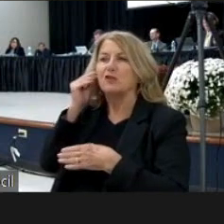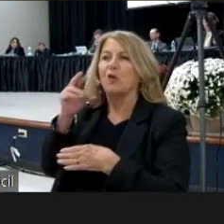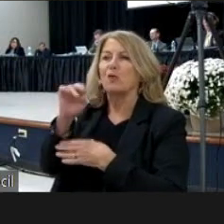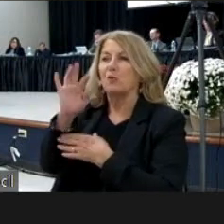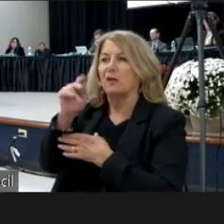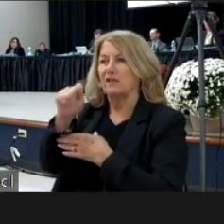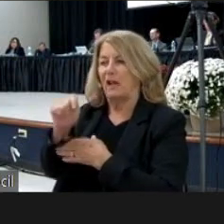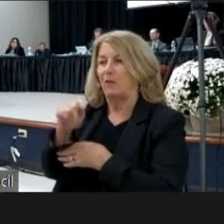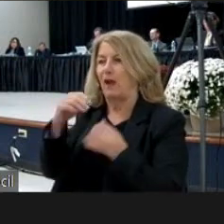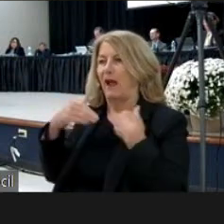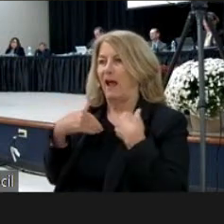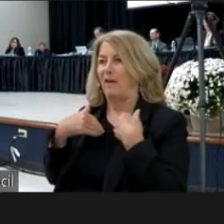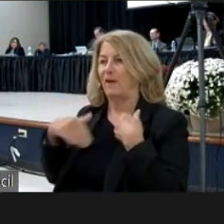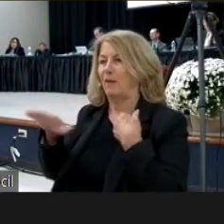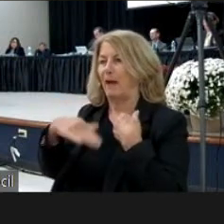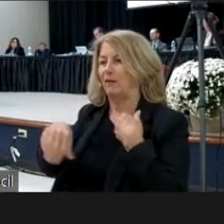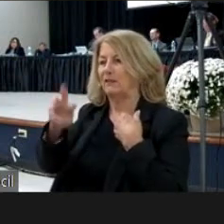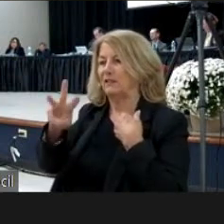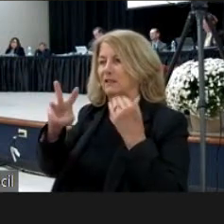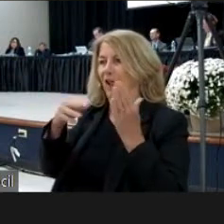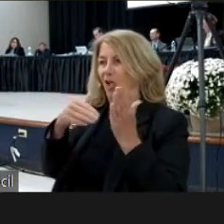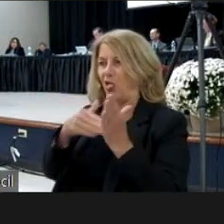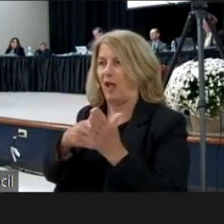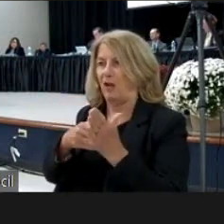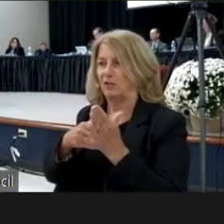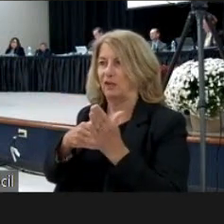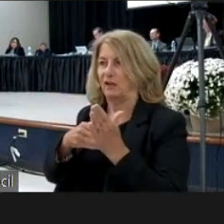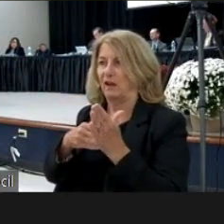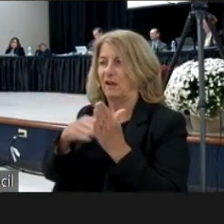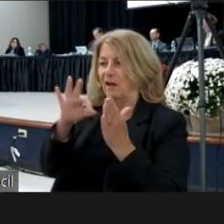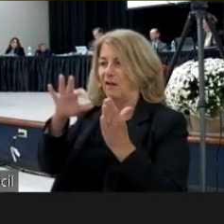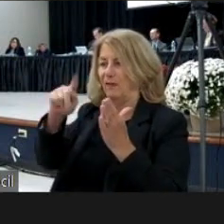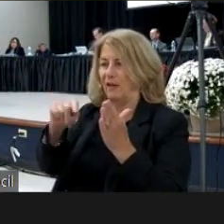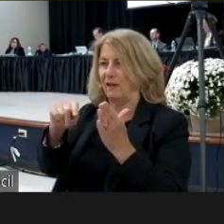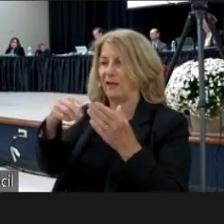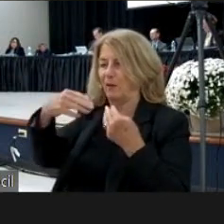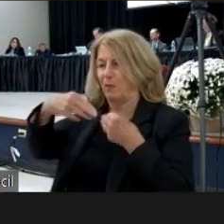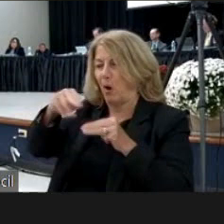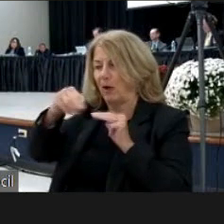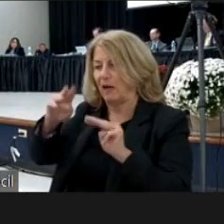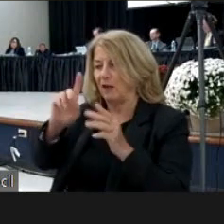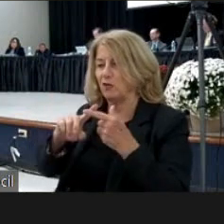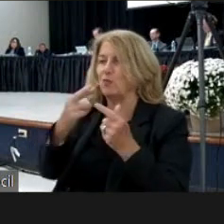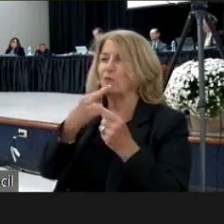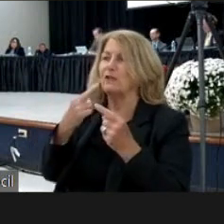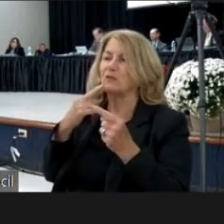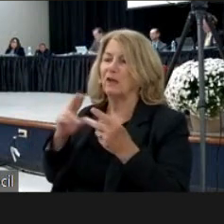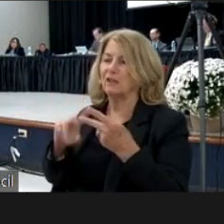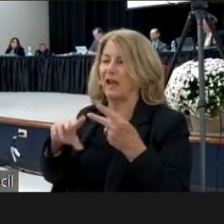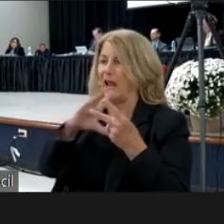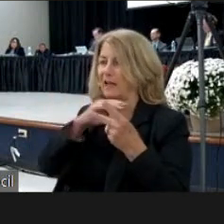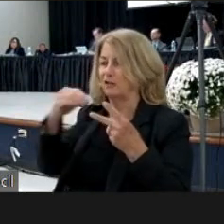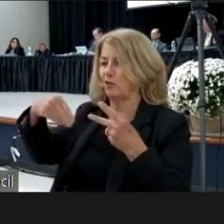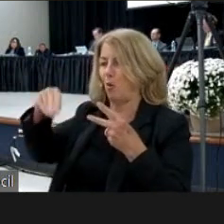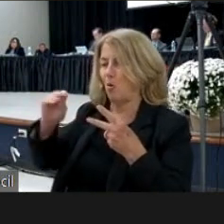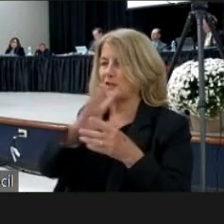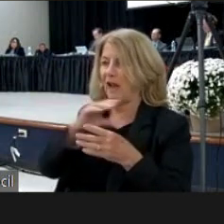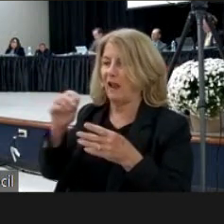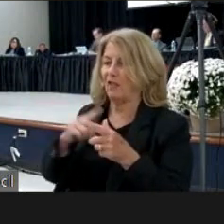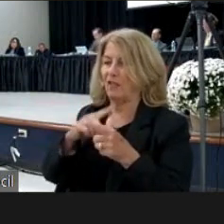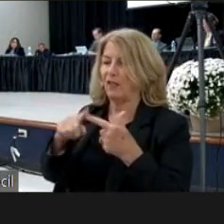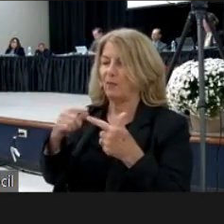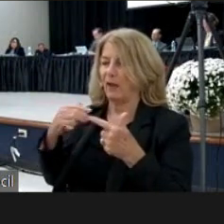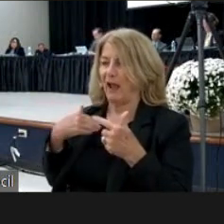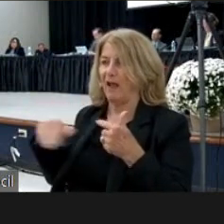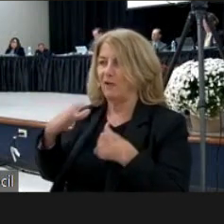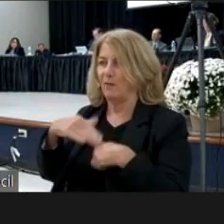phase that we're actively marketing right now through restaurants and some retailers. And then we've got about